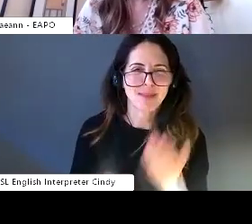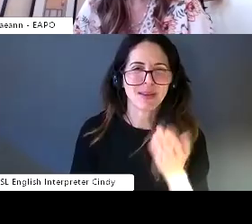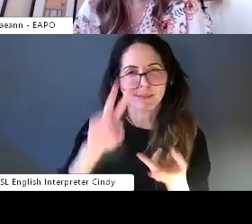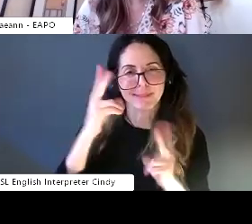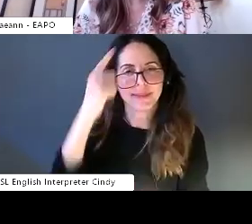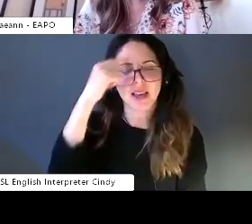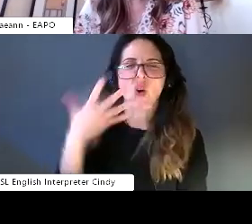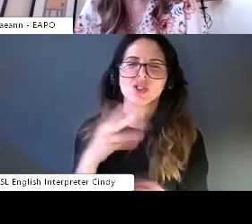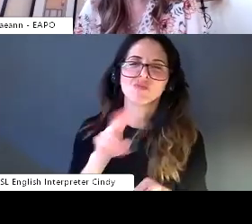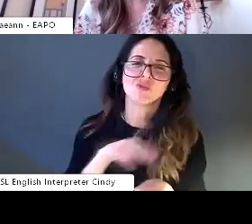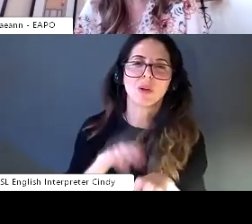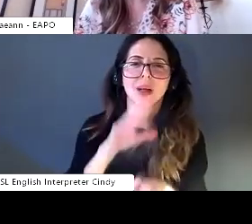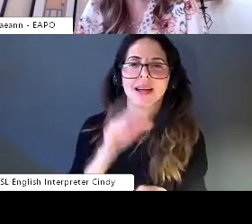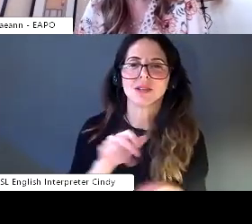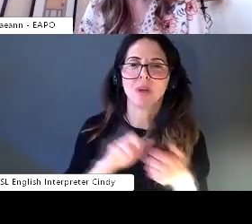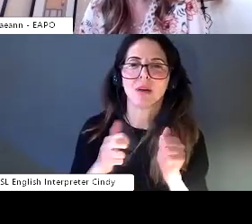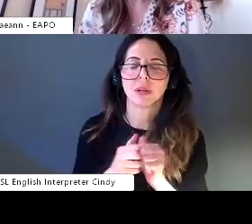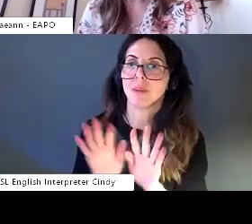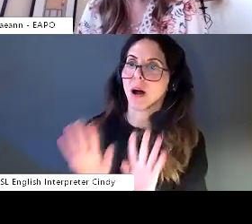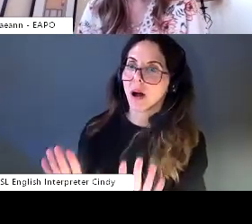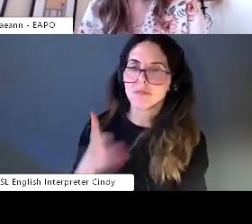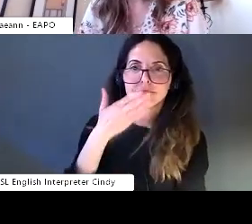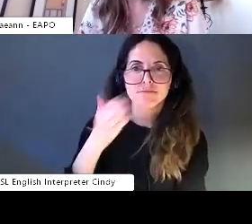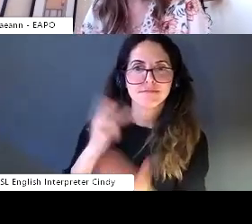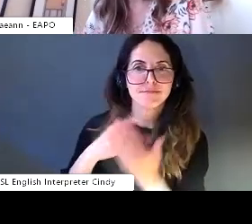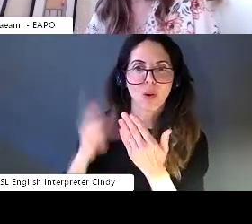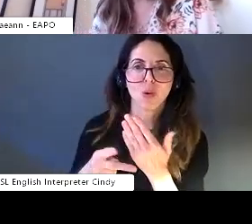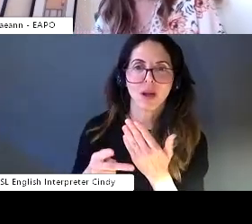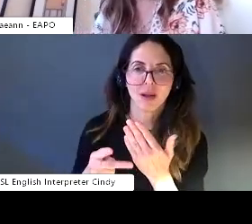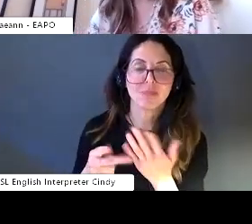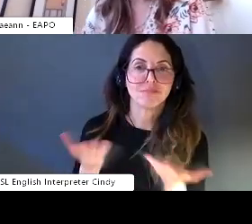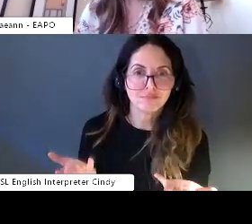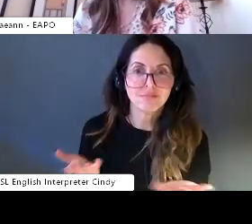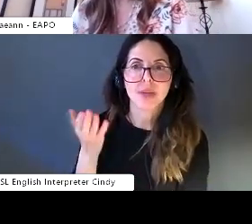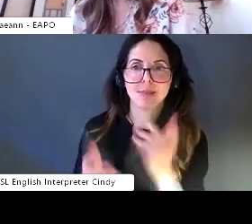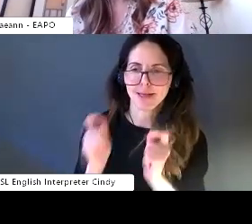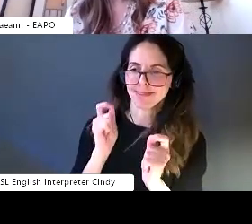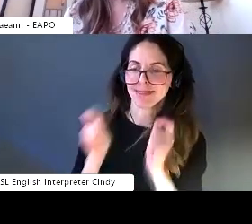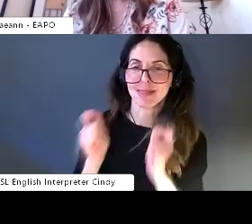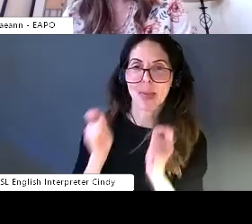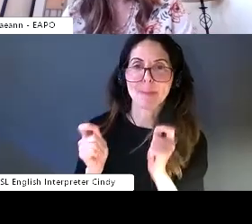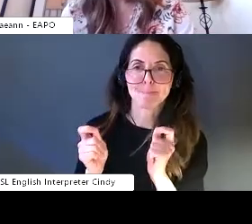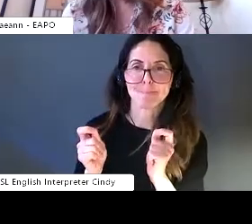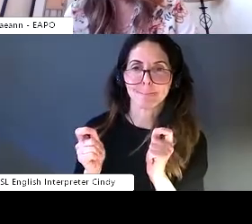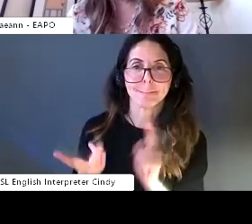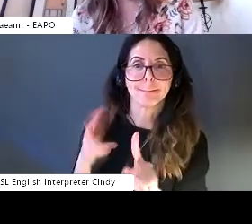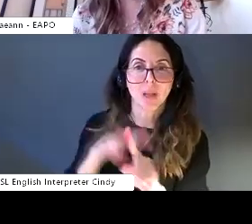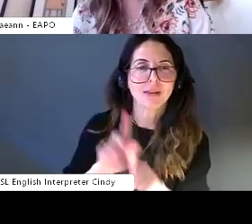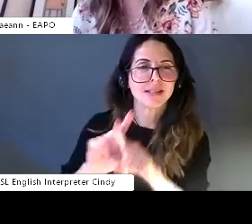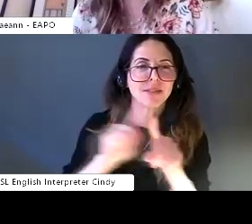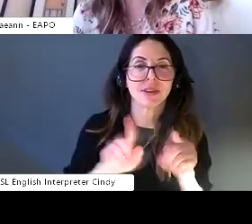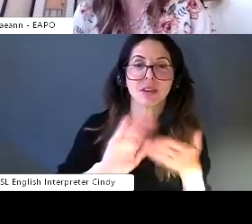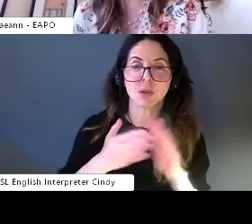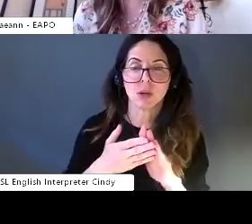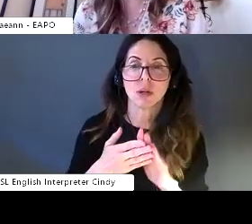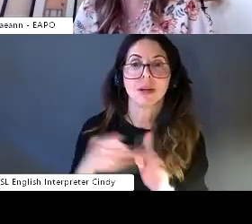And, this seems like a really great program that we could potentially adapt into other communities, especially I think